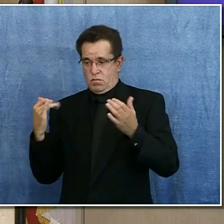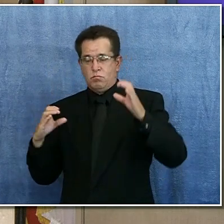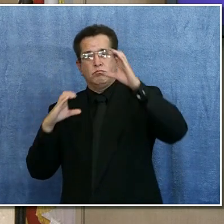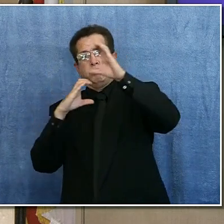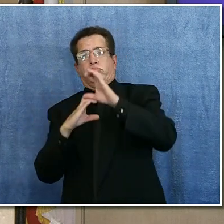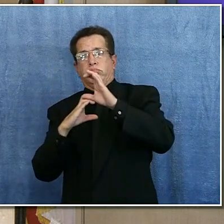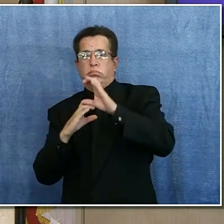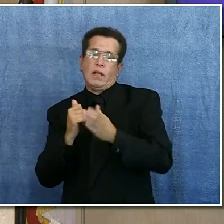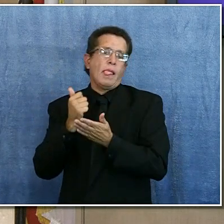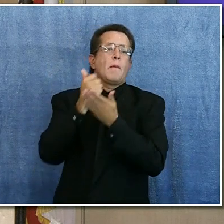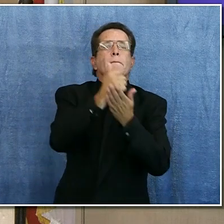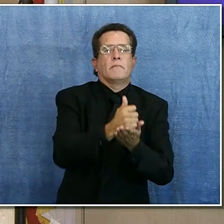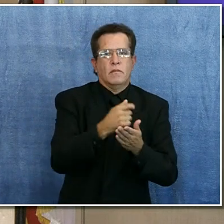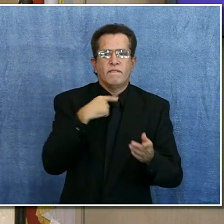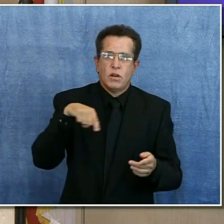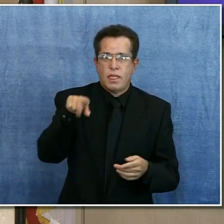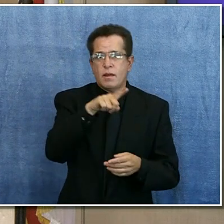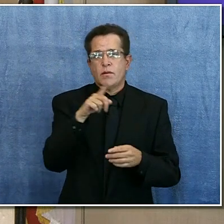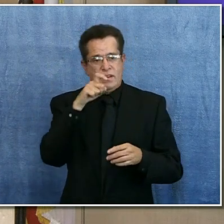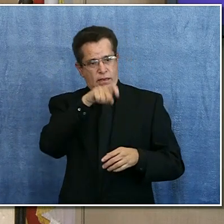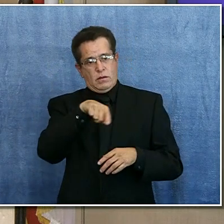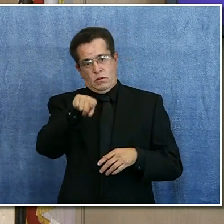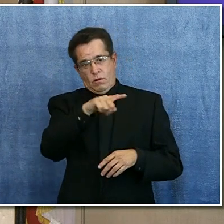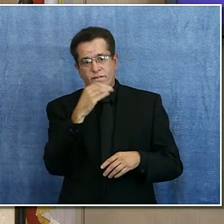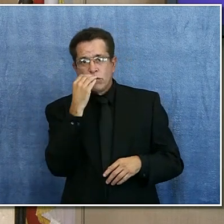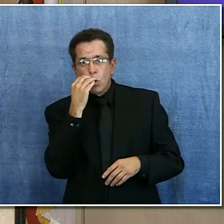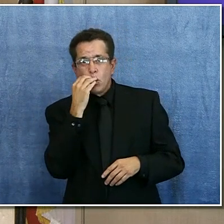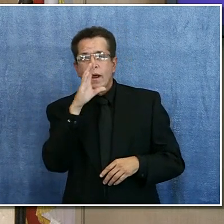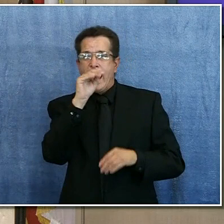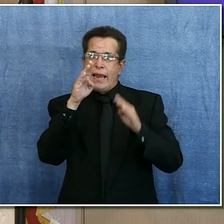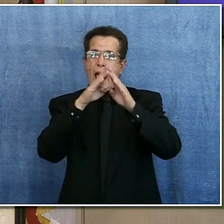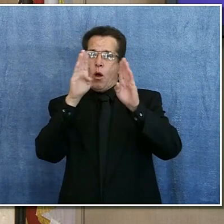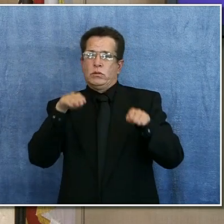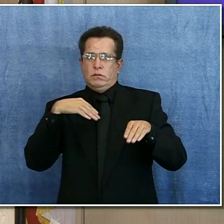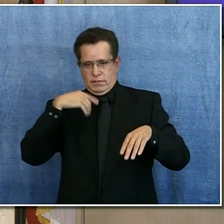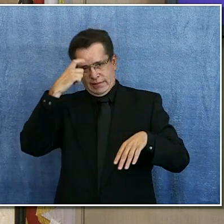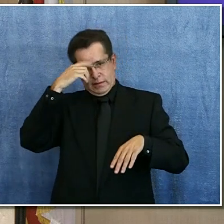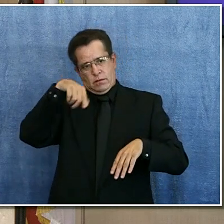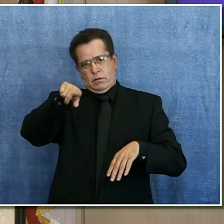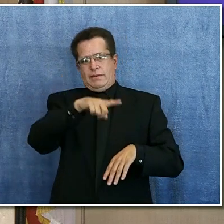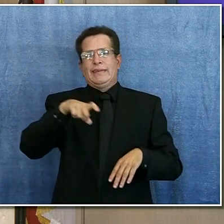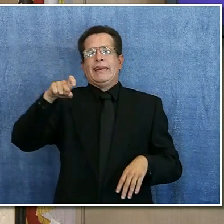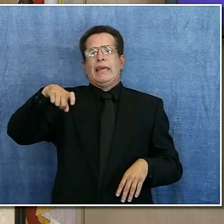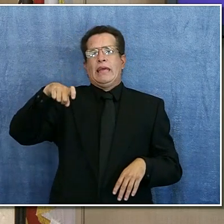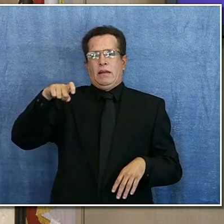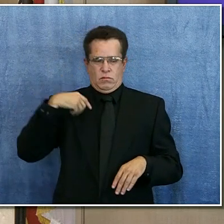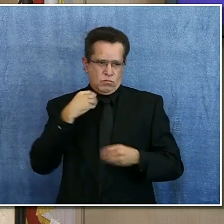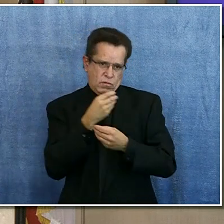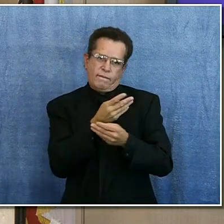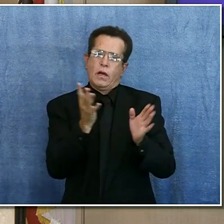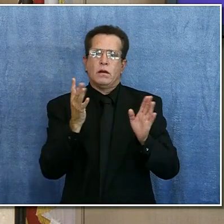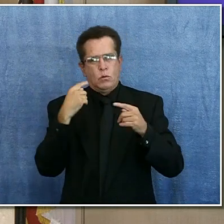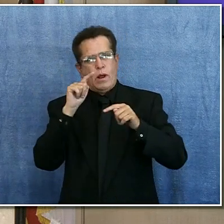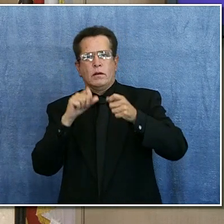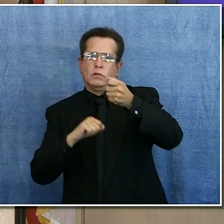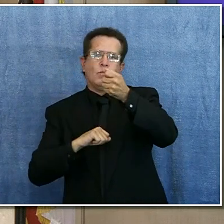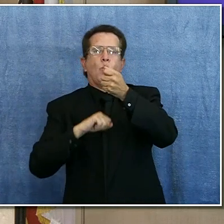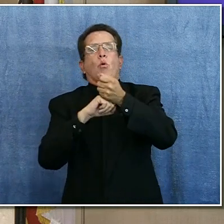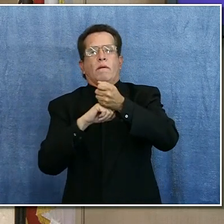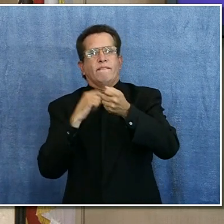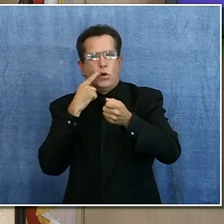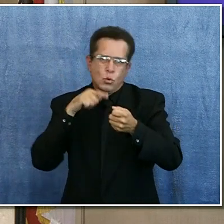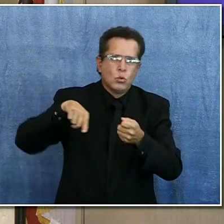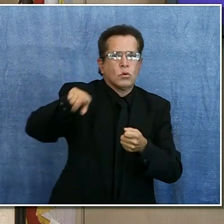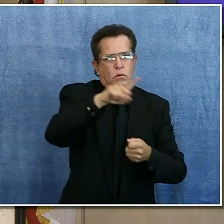to food and housing, are some of the basic necessities that we recognize need to be provided, and so we are moving to try and address that.